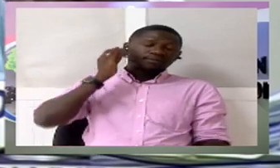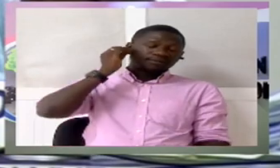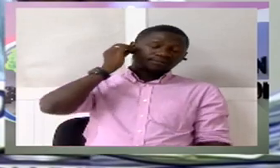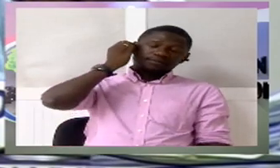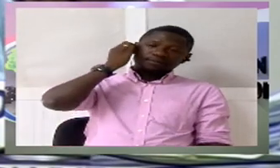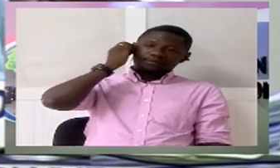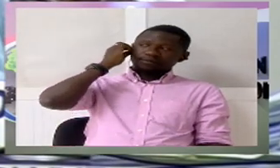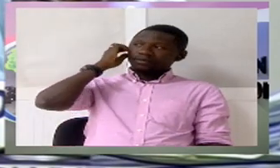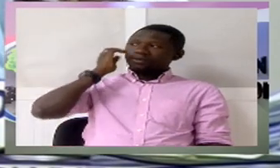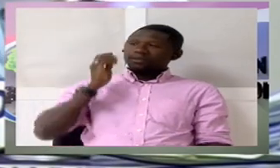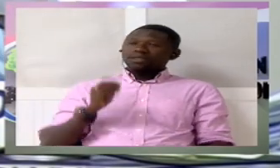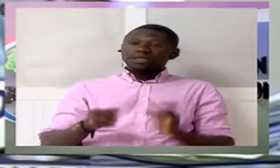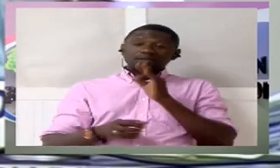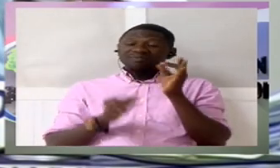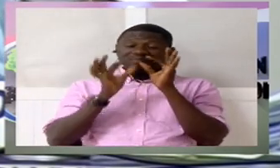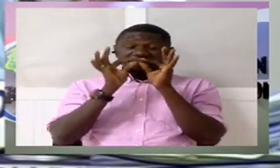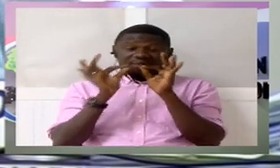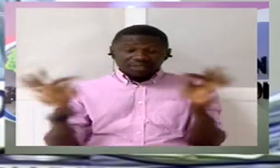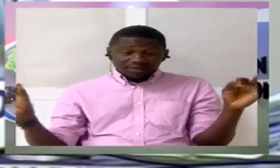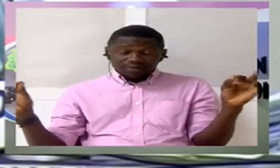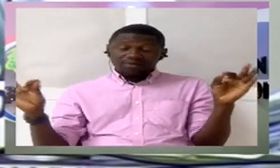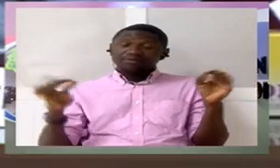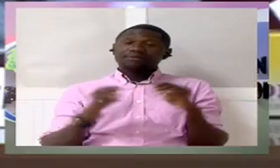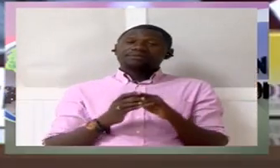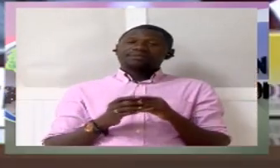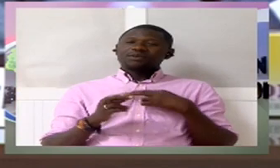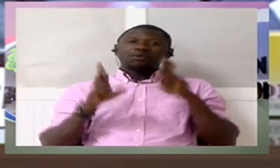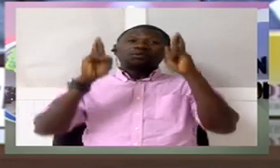It is so beautiful. I only wish it was